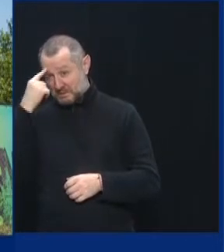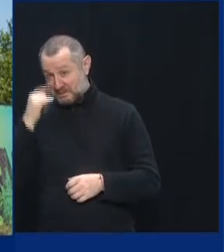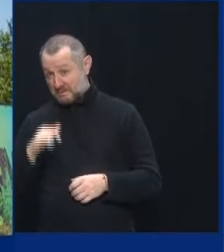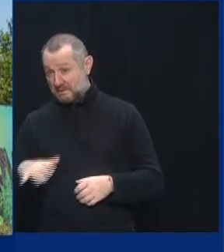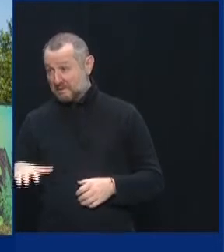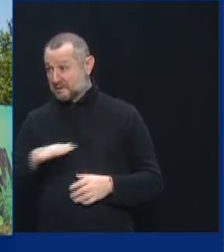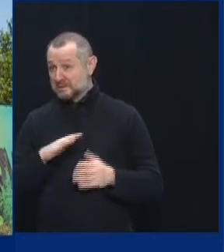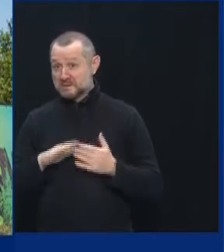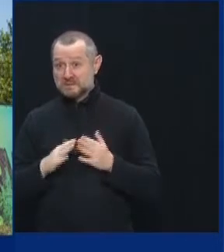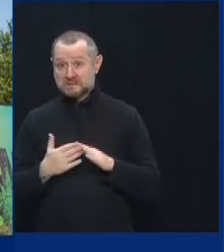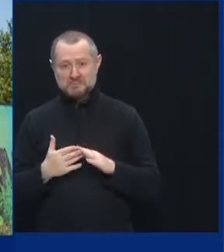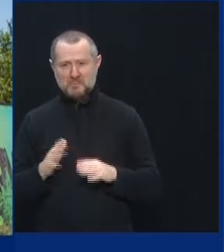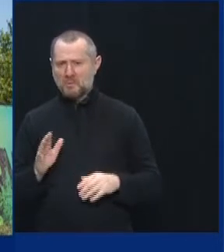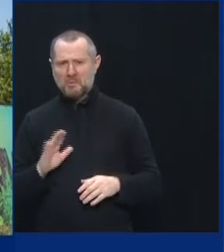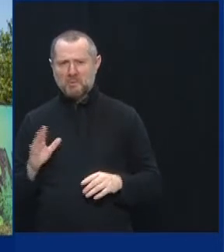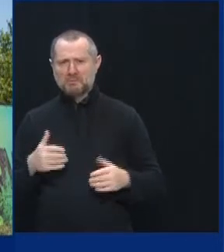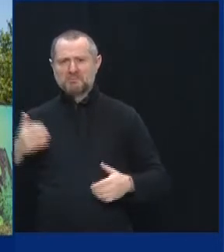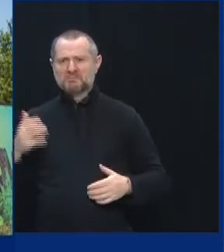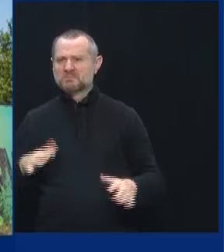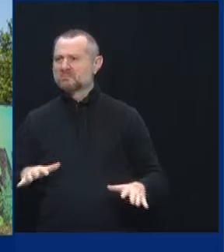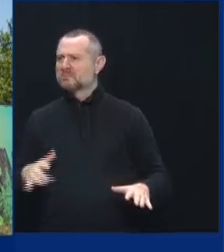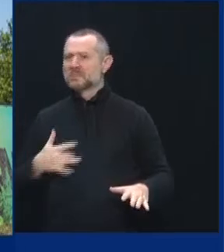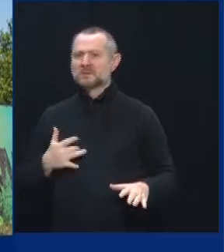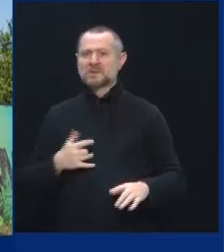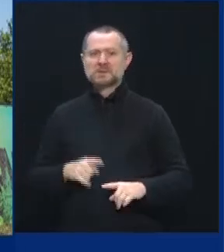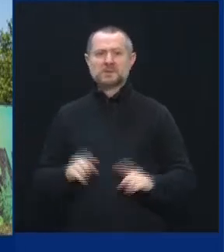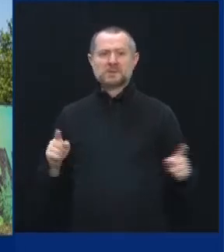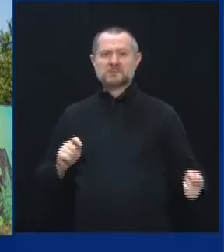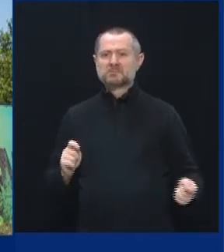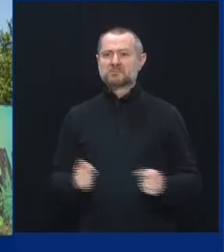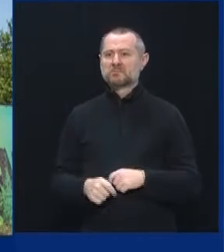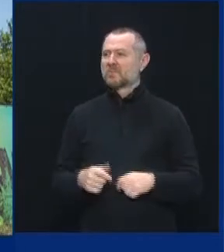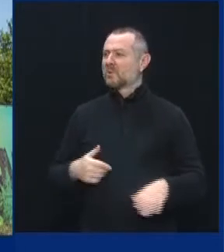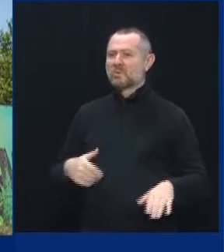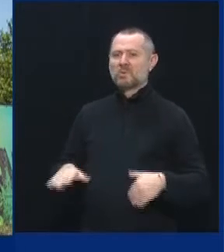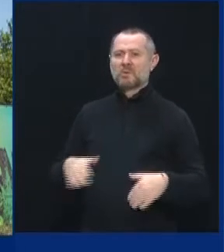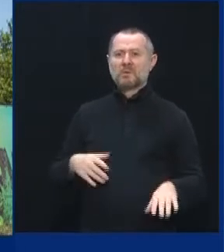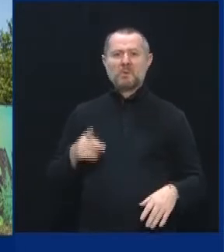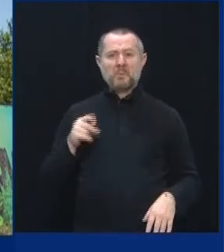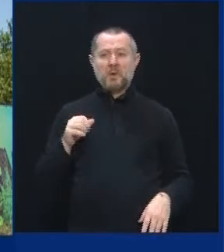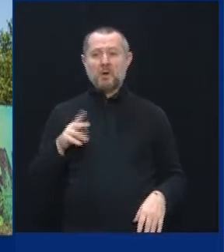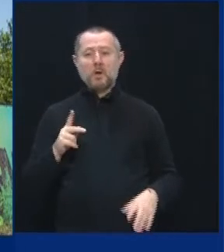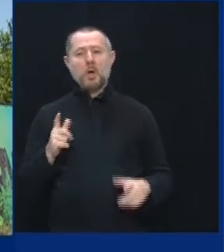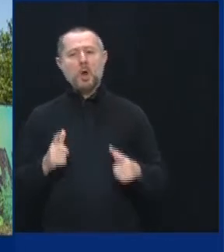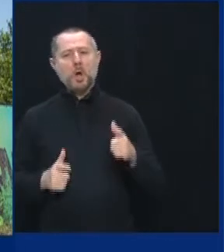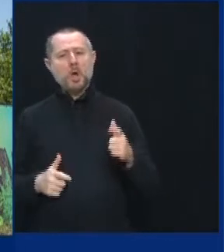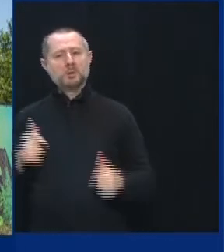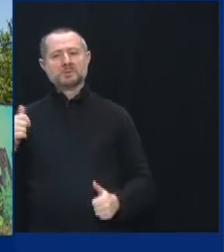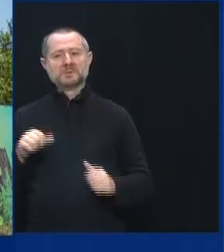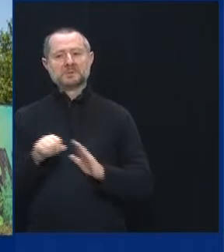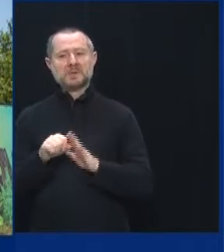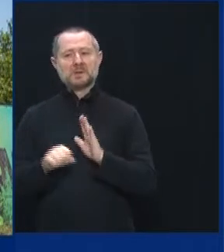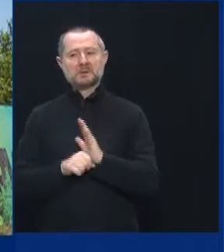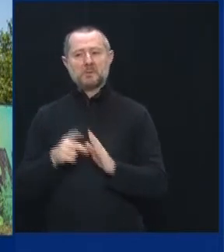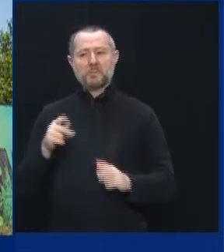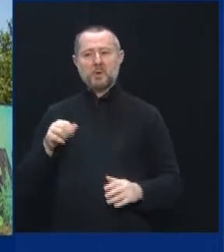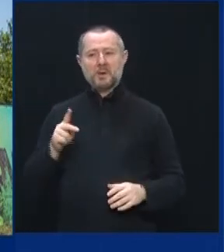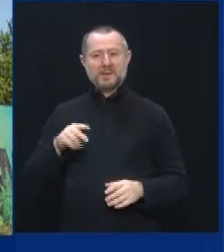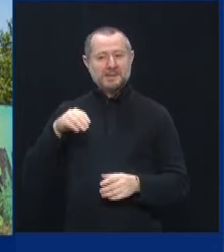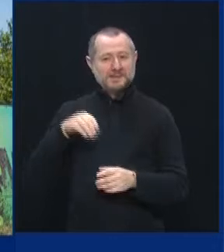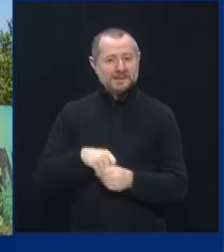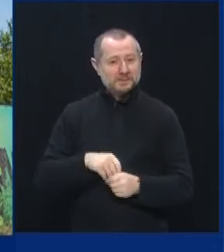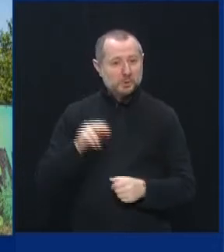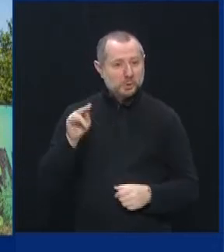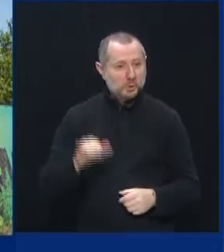just transformative when you walk through Shirley Chisholm Park. It's the largest state park in New York City.